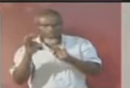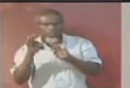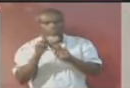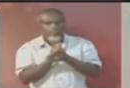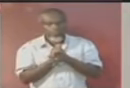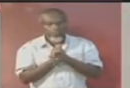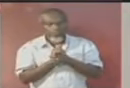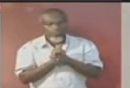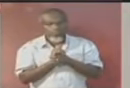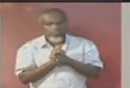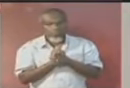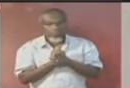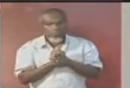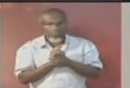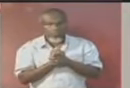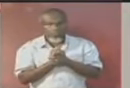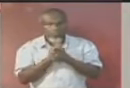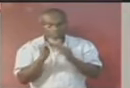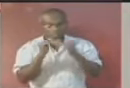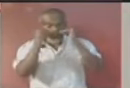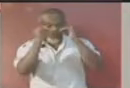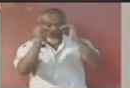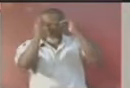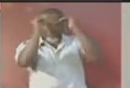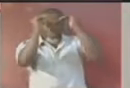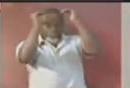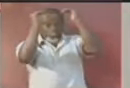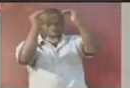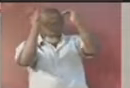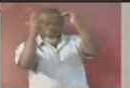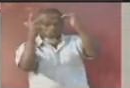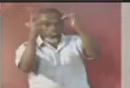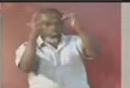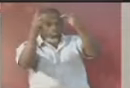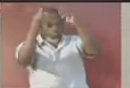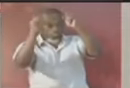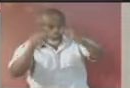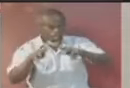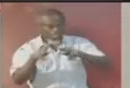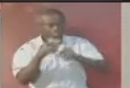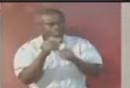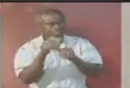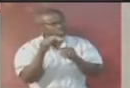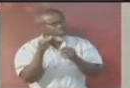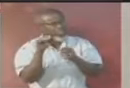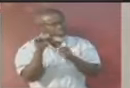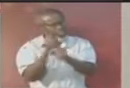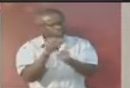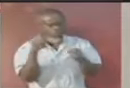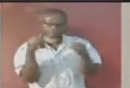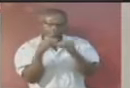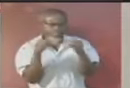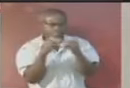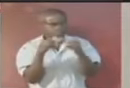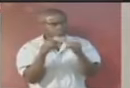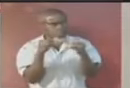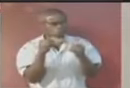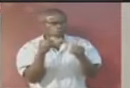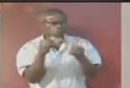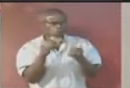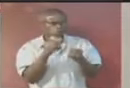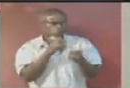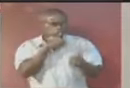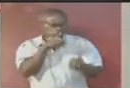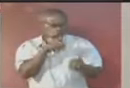3 clinical trials give you information. But they're not, at the end of the day, the be-all and end-all. At the end of the day, we have to go with